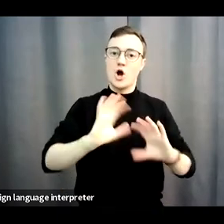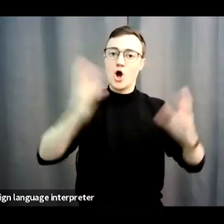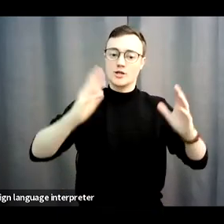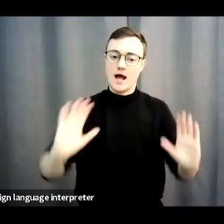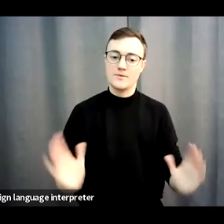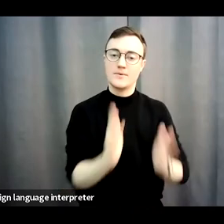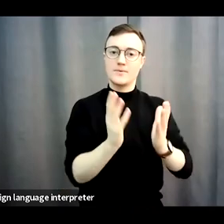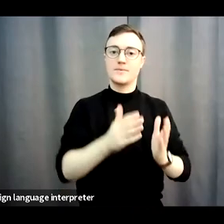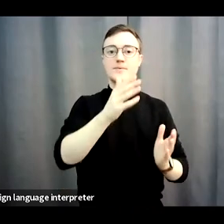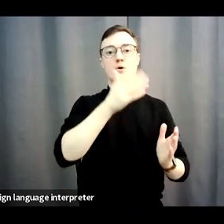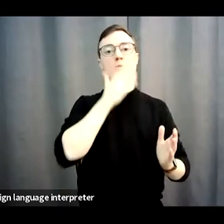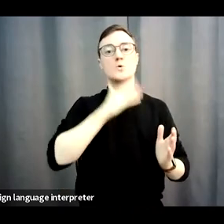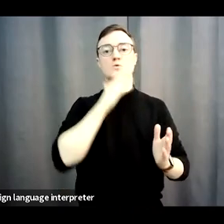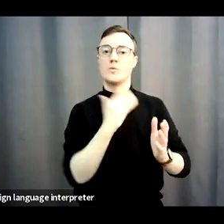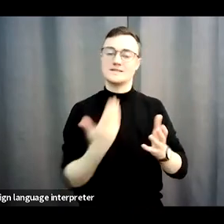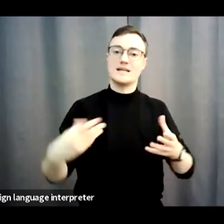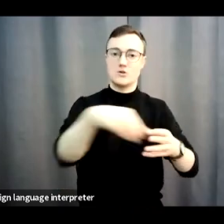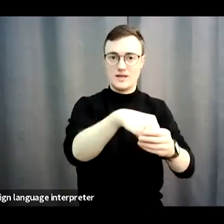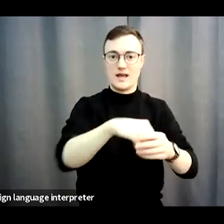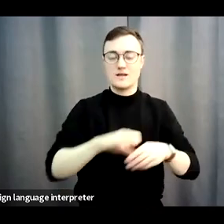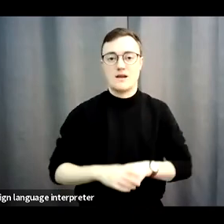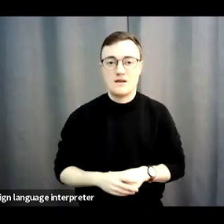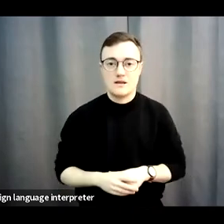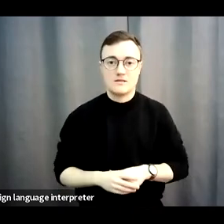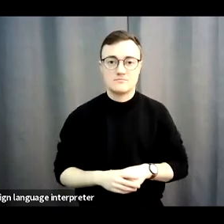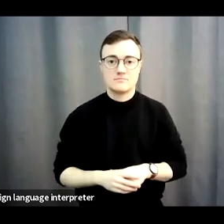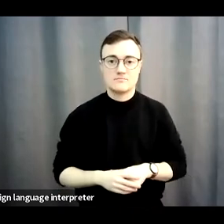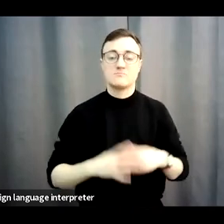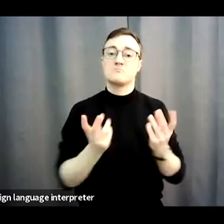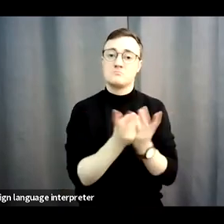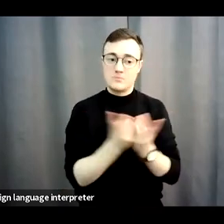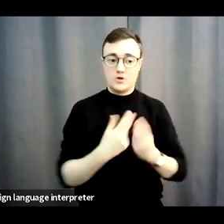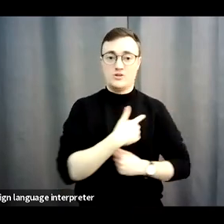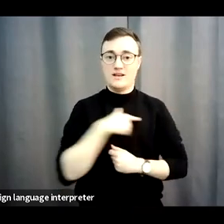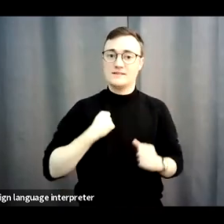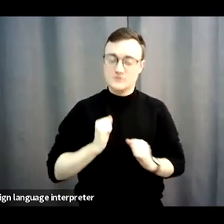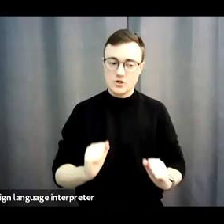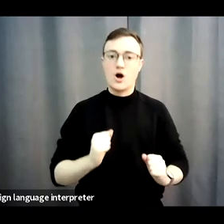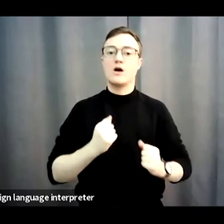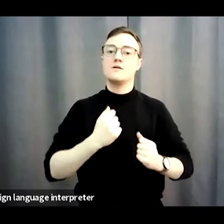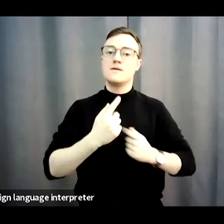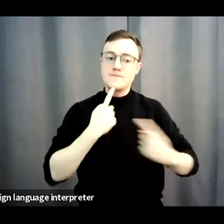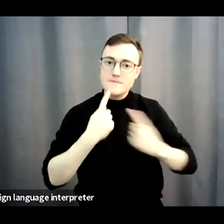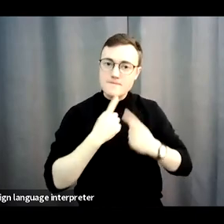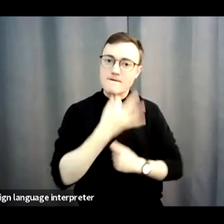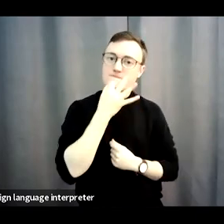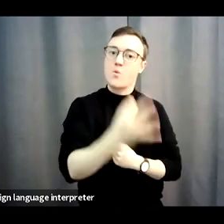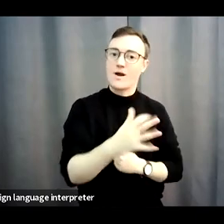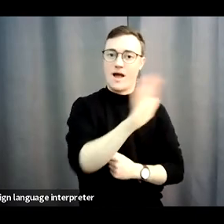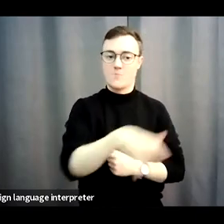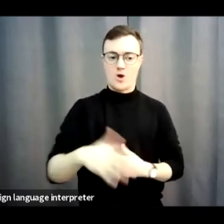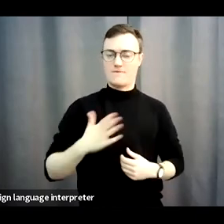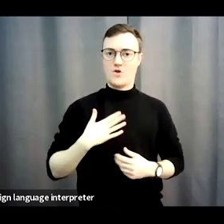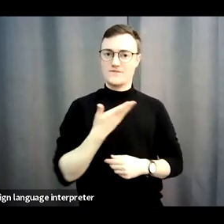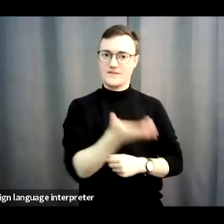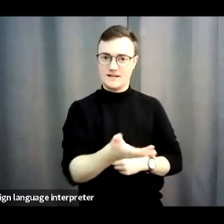people. Moreover, the obligation to consult young people is to be reinforced. As